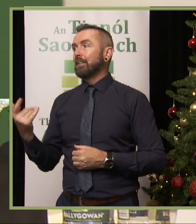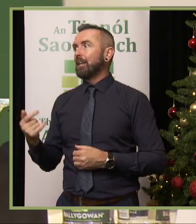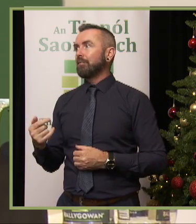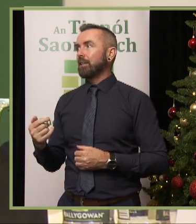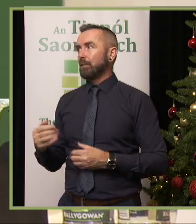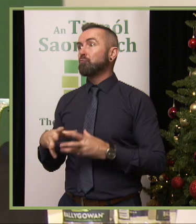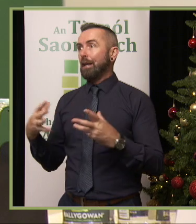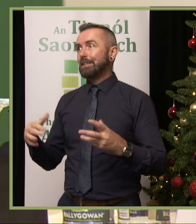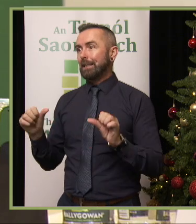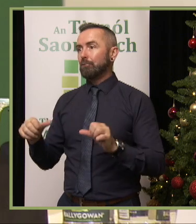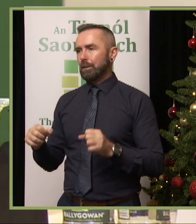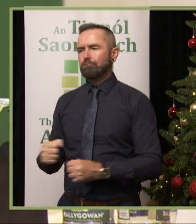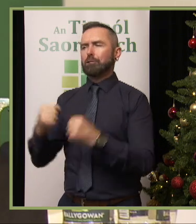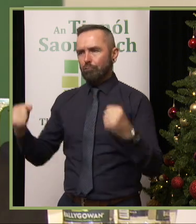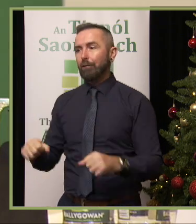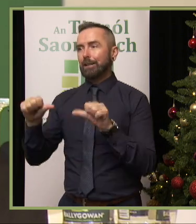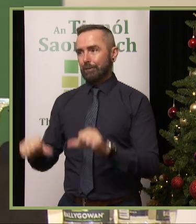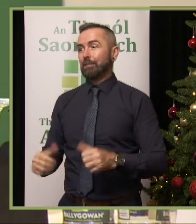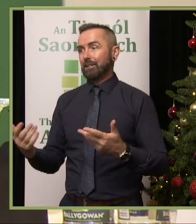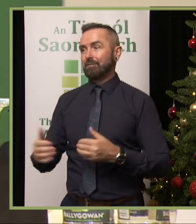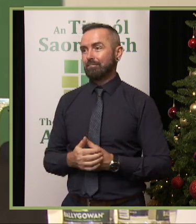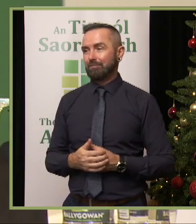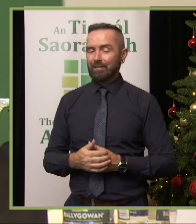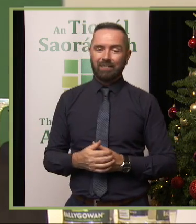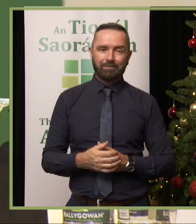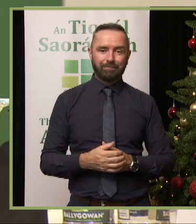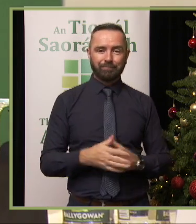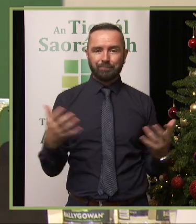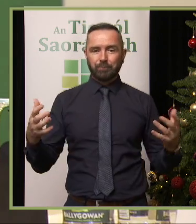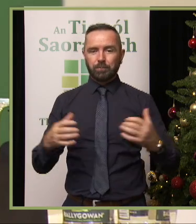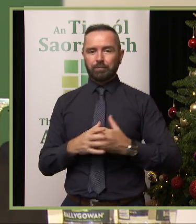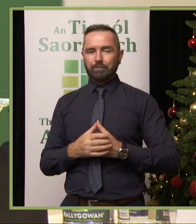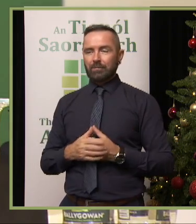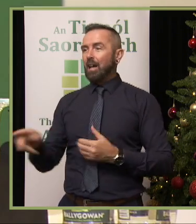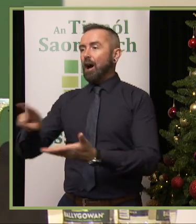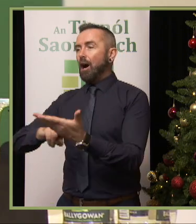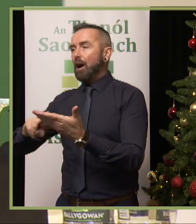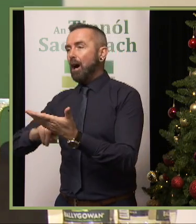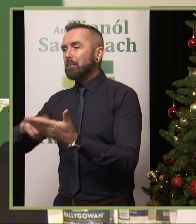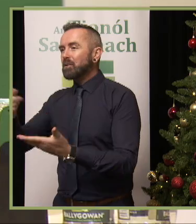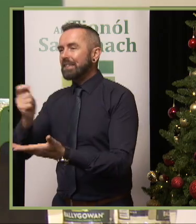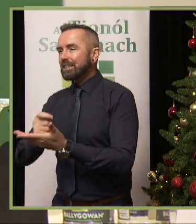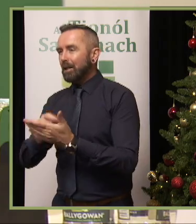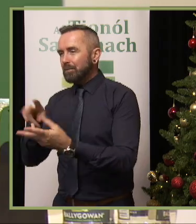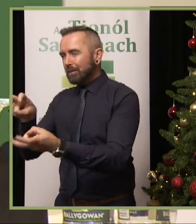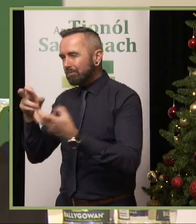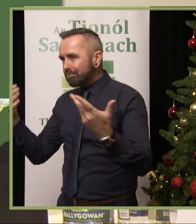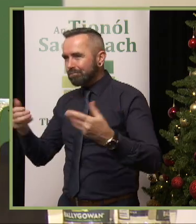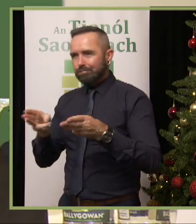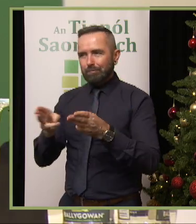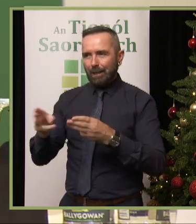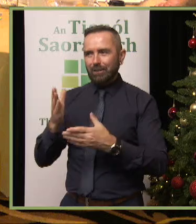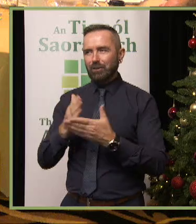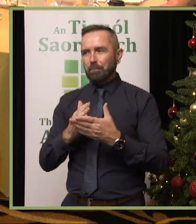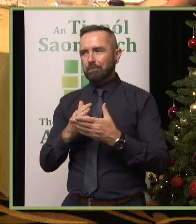Yeah, okay. Is to take a vote on that now, to drastically reduce is in there again. Show of